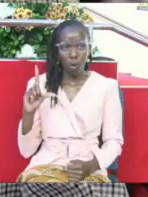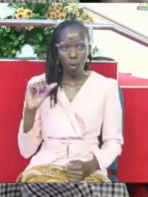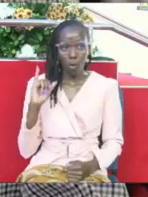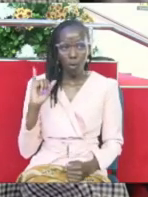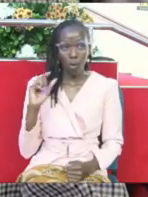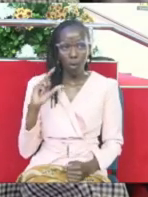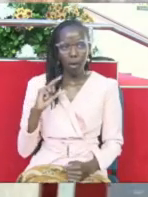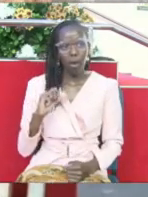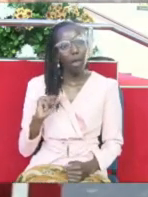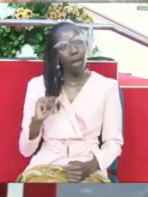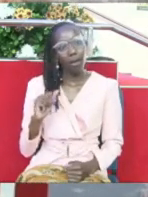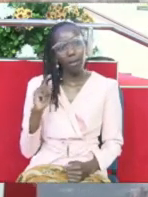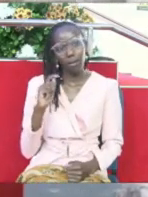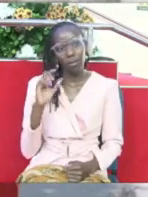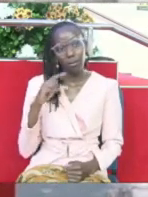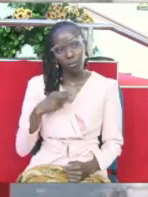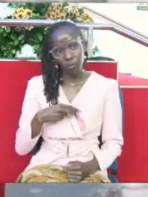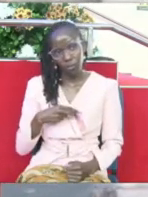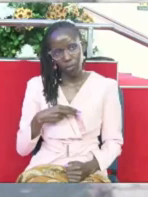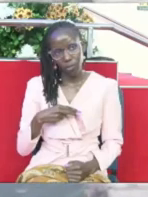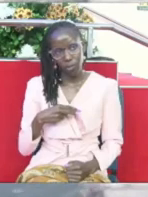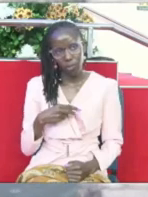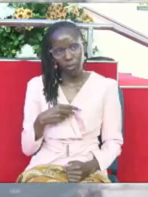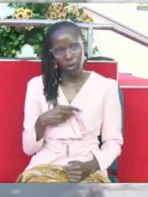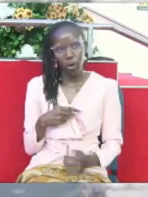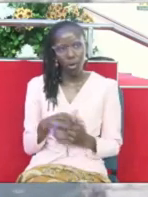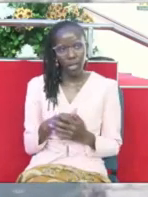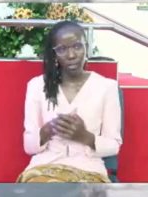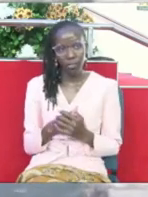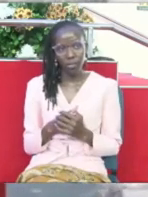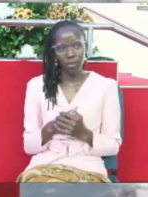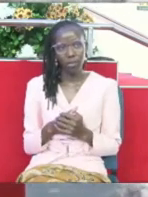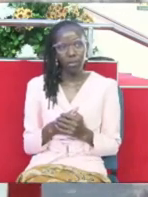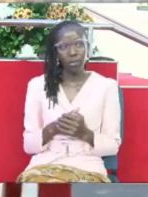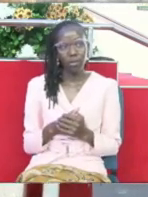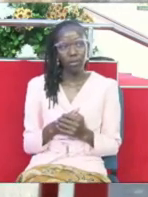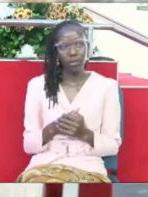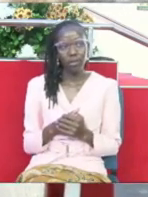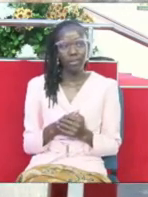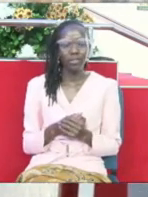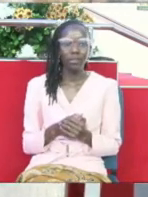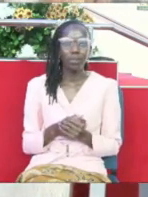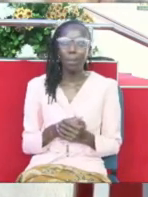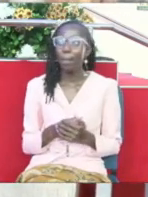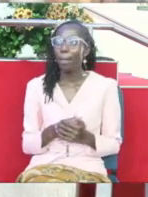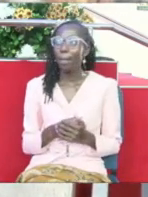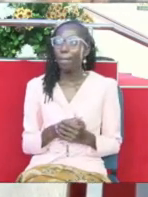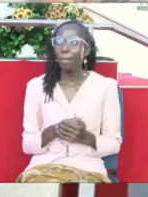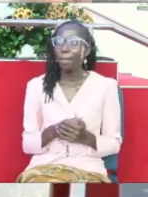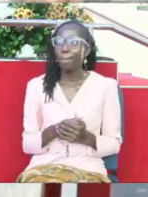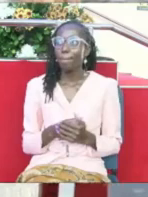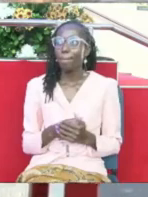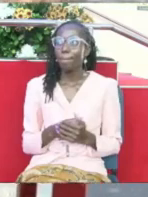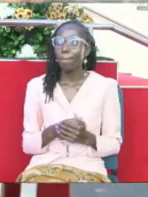of Israel. Wale wanaume ambao walifaa kuwa wanatunza nchi ya Israeli. Have all gone into the caves into hiding. Wakaenda kujificha. And